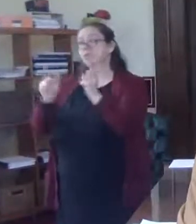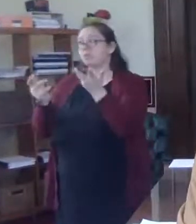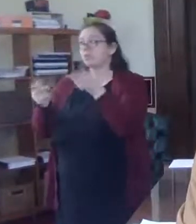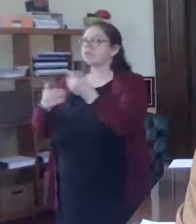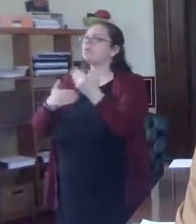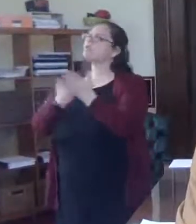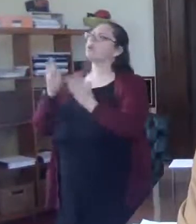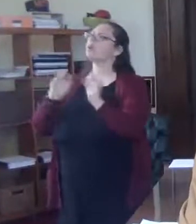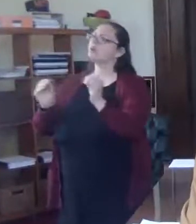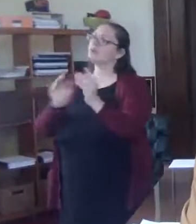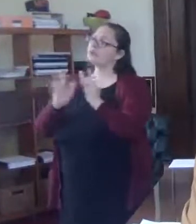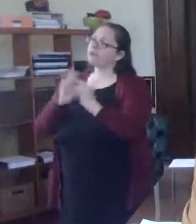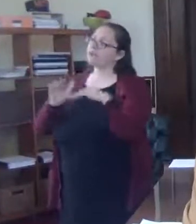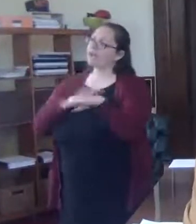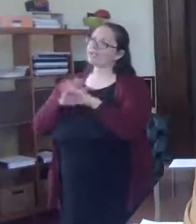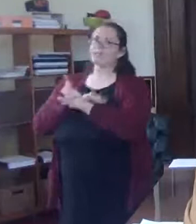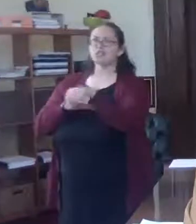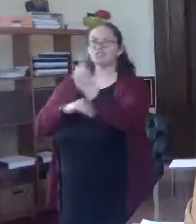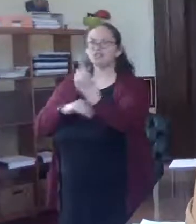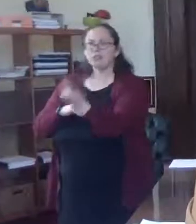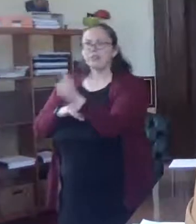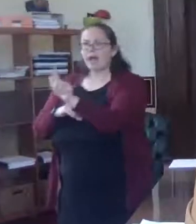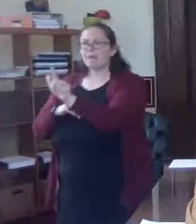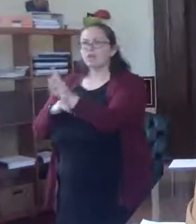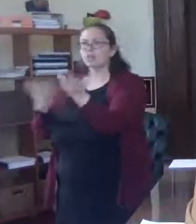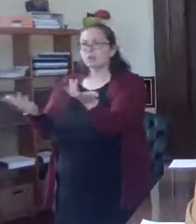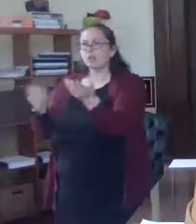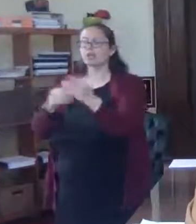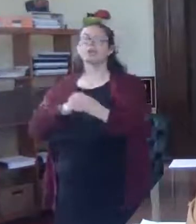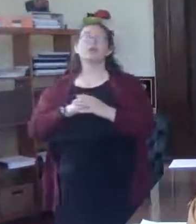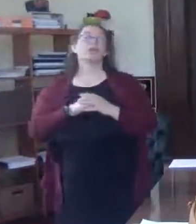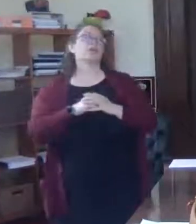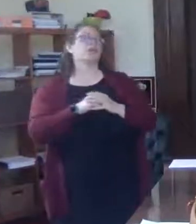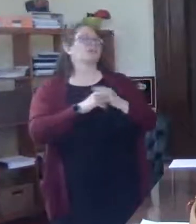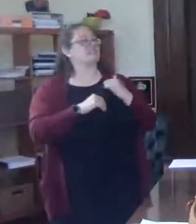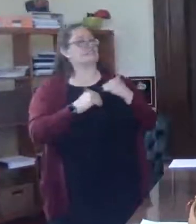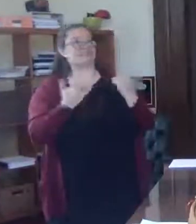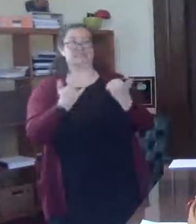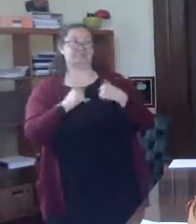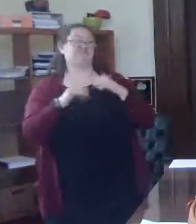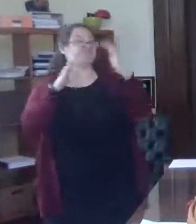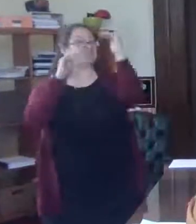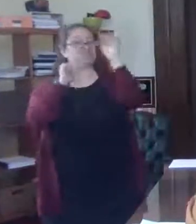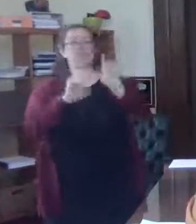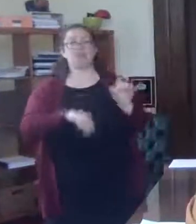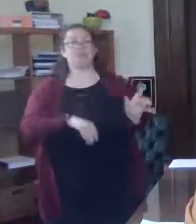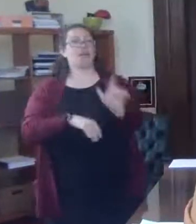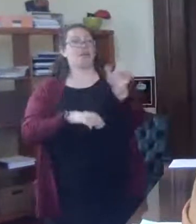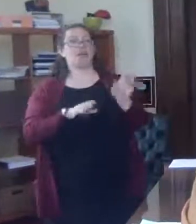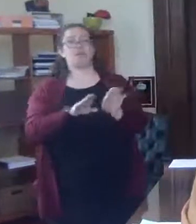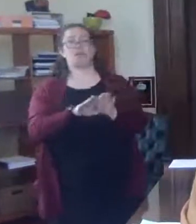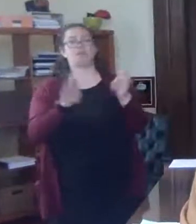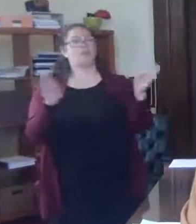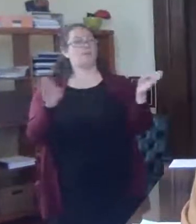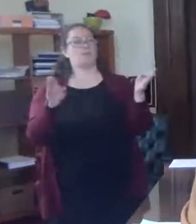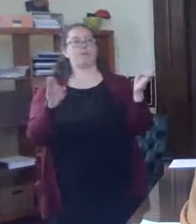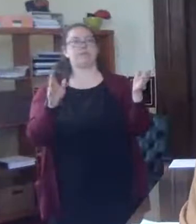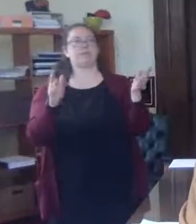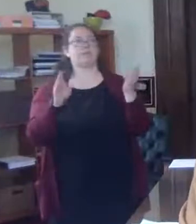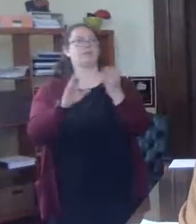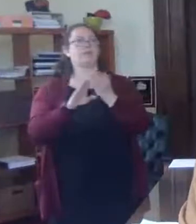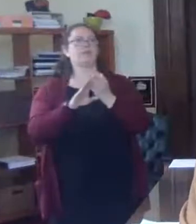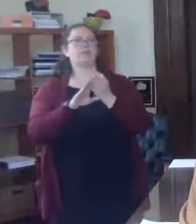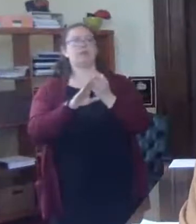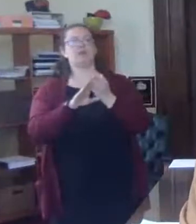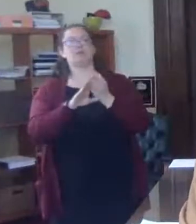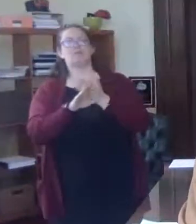such. So at this point in time, I would not expect libraries to reopen before we lift